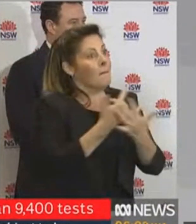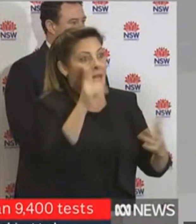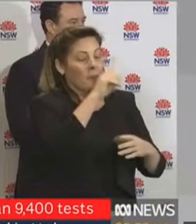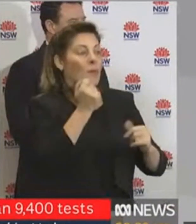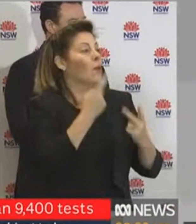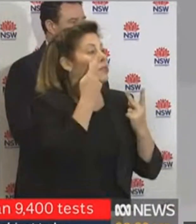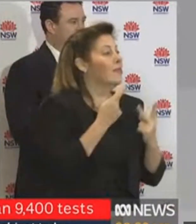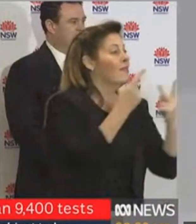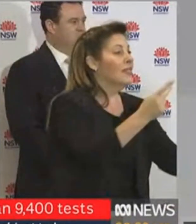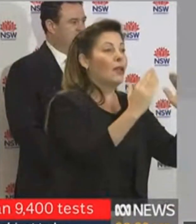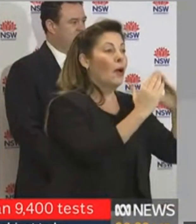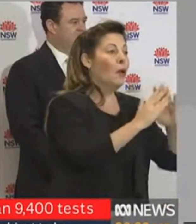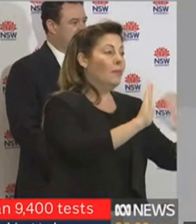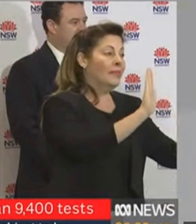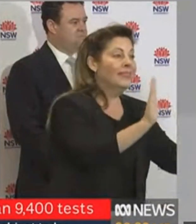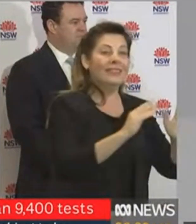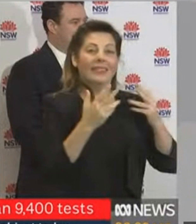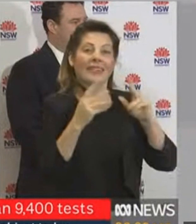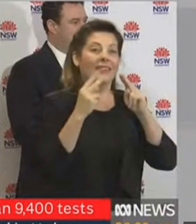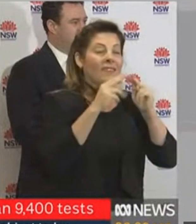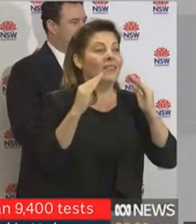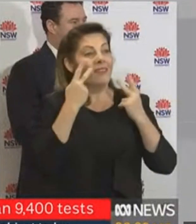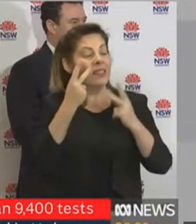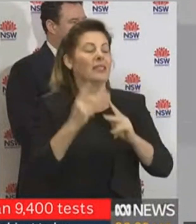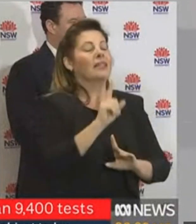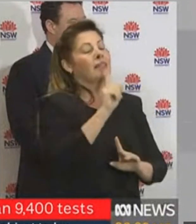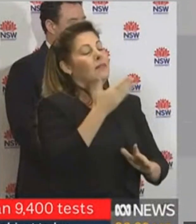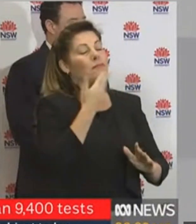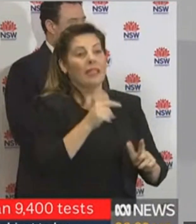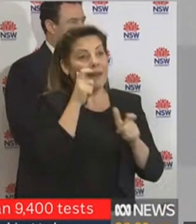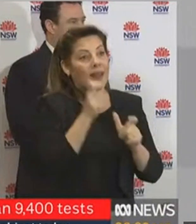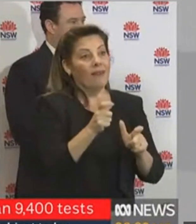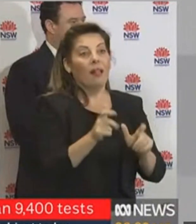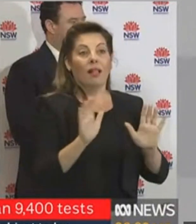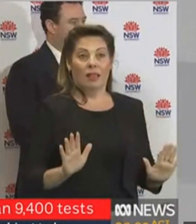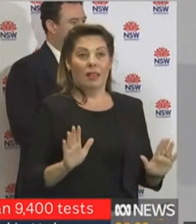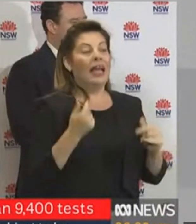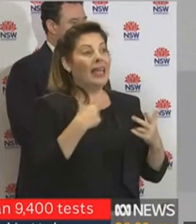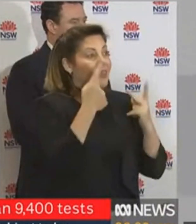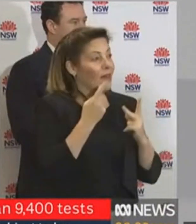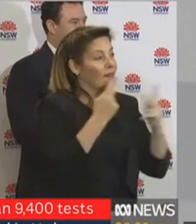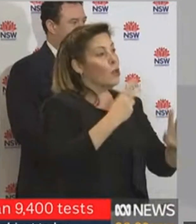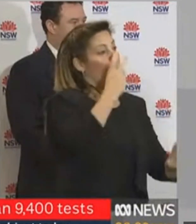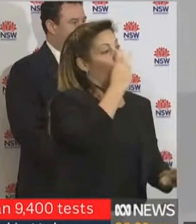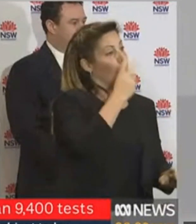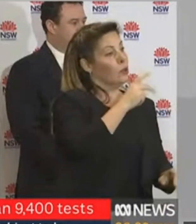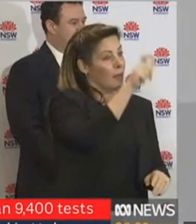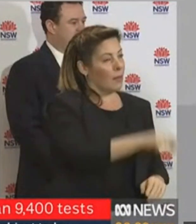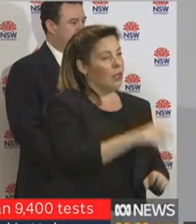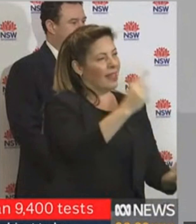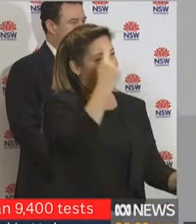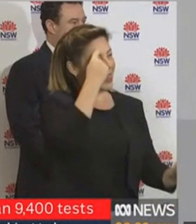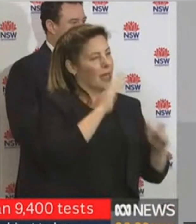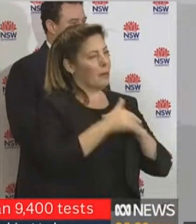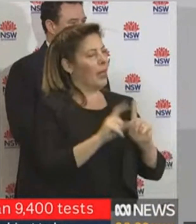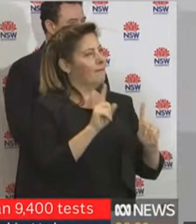safely, especially if you're visiting an older person, a vulnerable person. Please consider how you might conduct that visit to keep everybody safe.